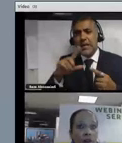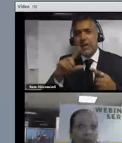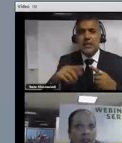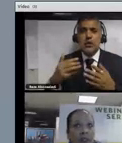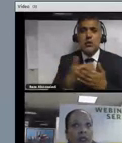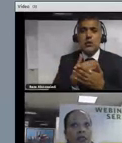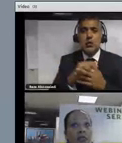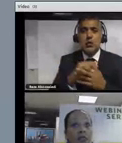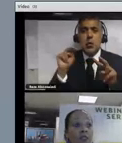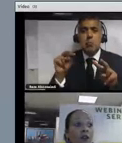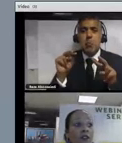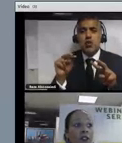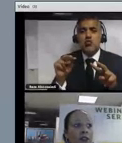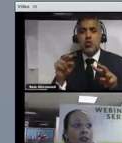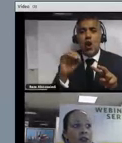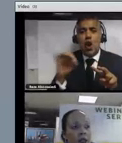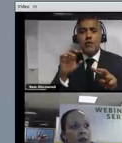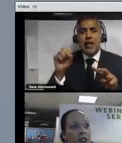monitoring of the